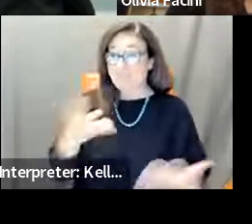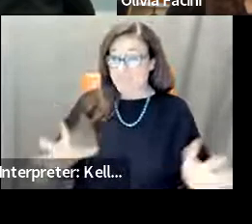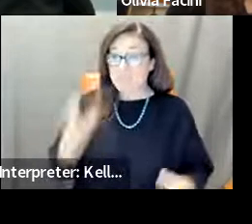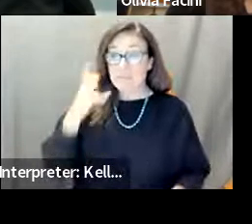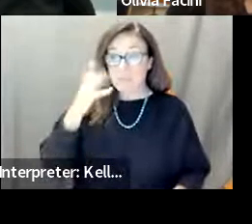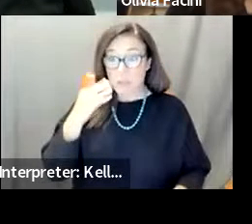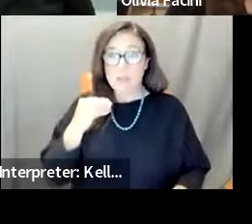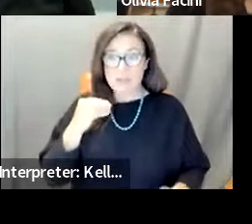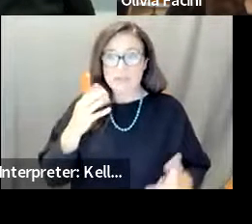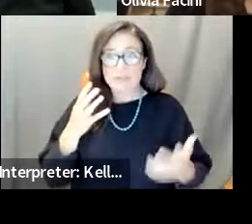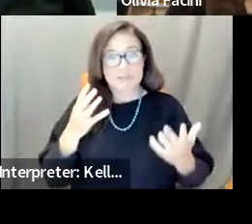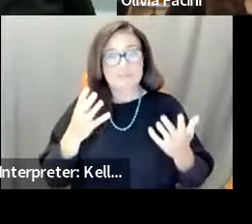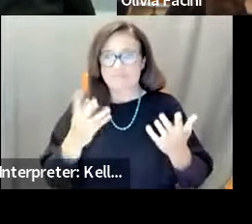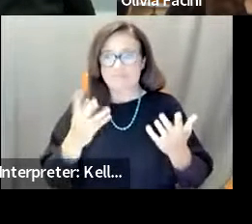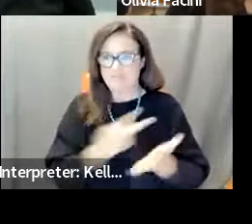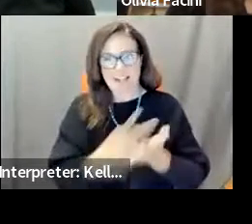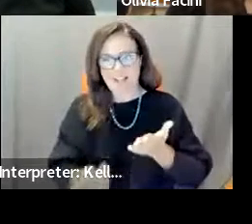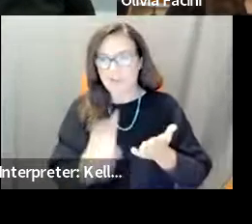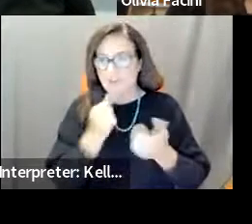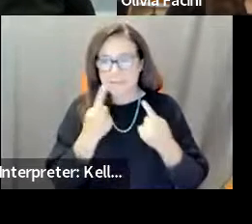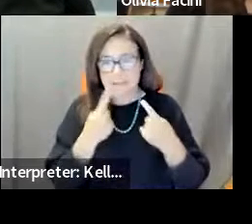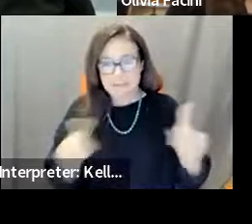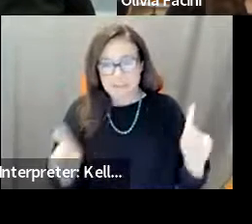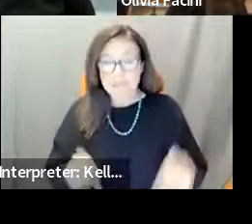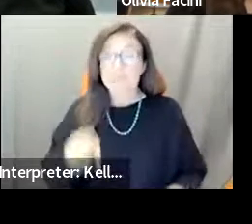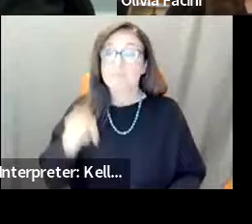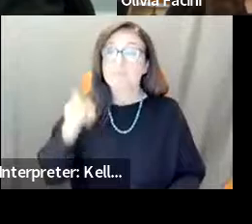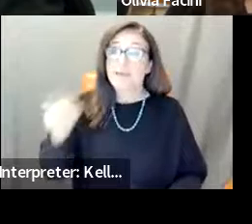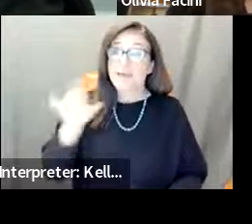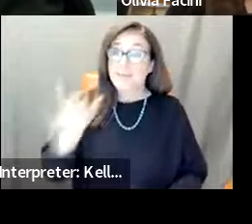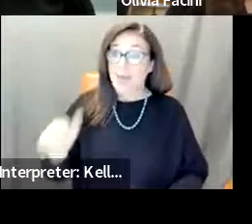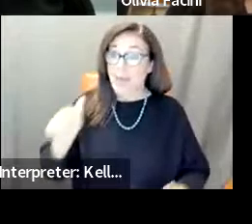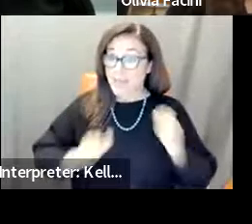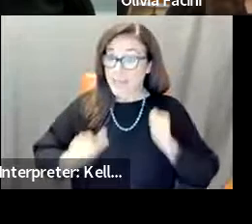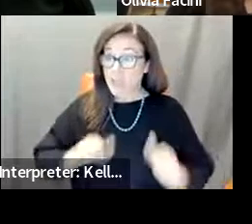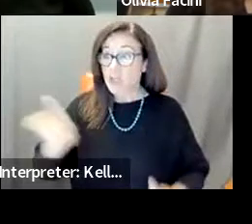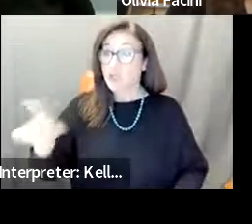me what they would offer. And that's what happens. If we, the